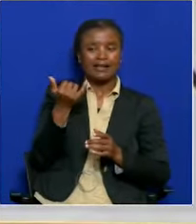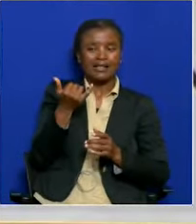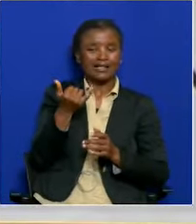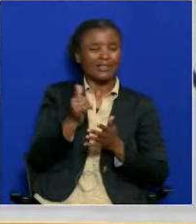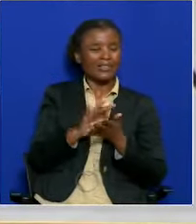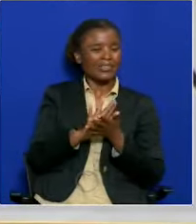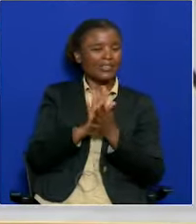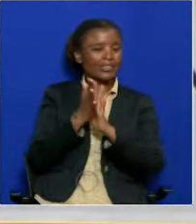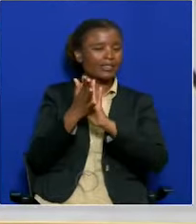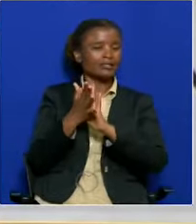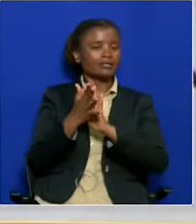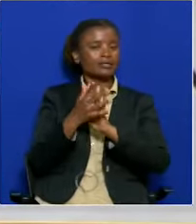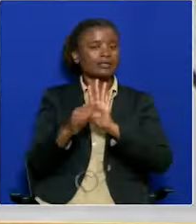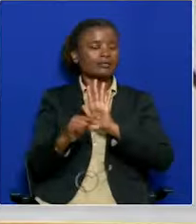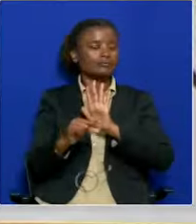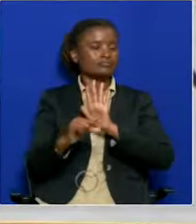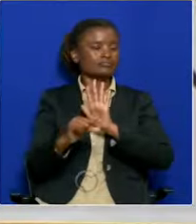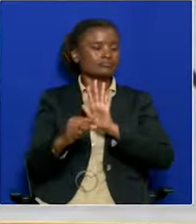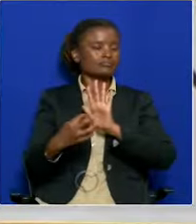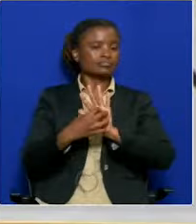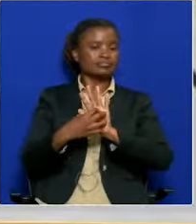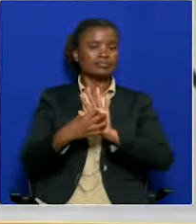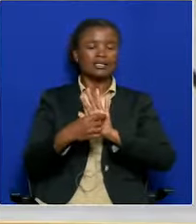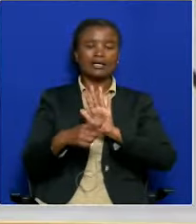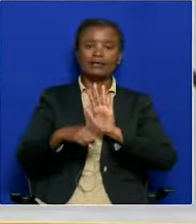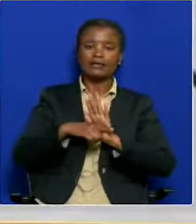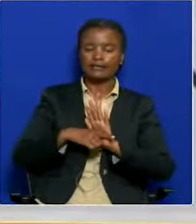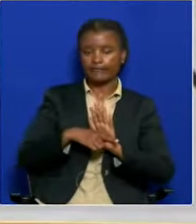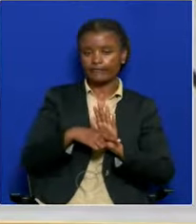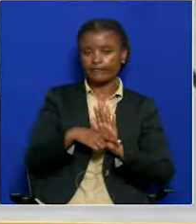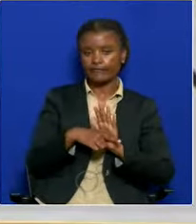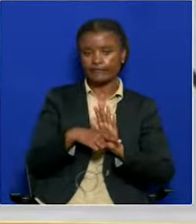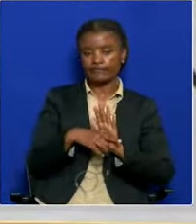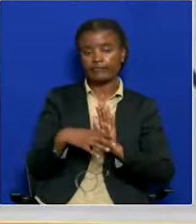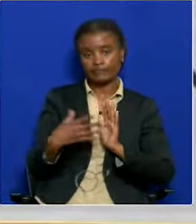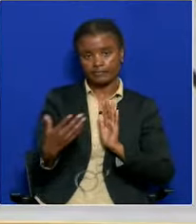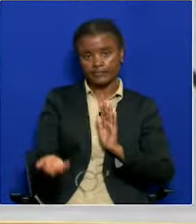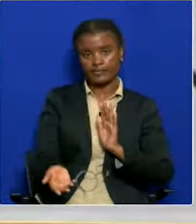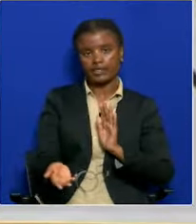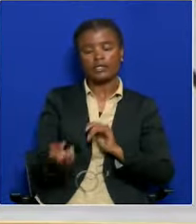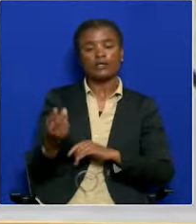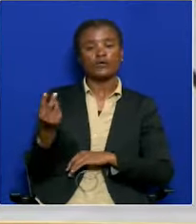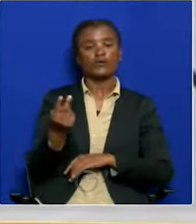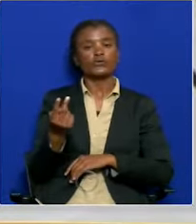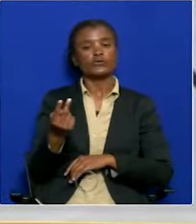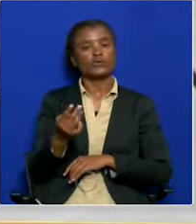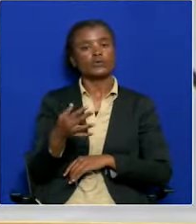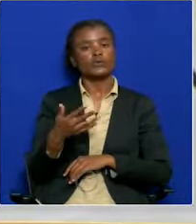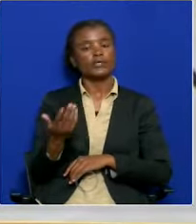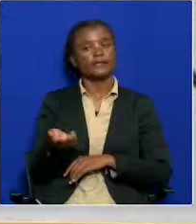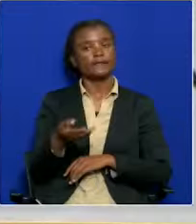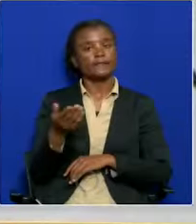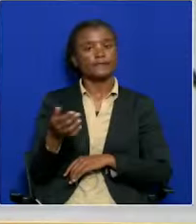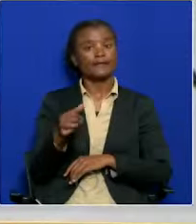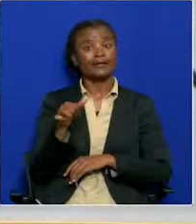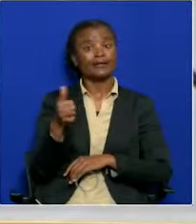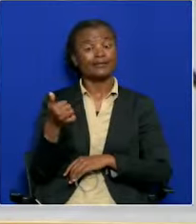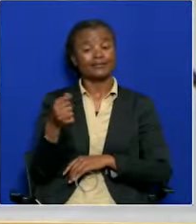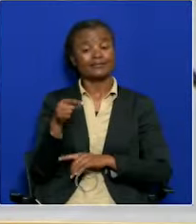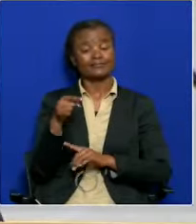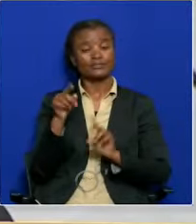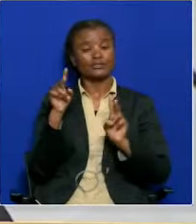nothing into those. And then coming to the one of Musa Kaula, as